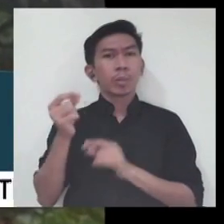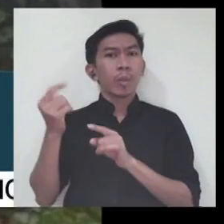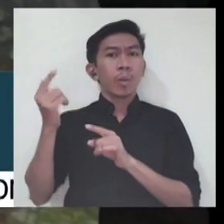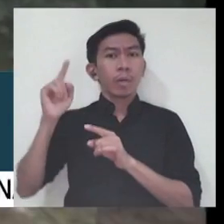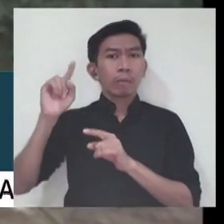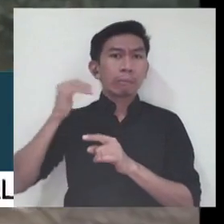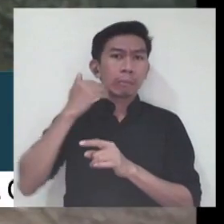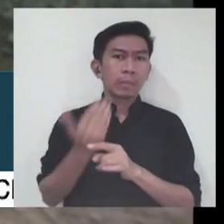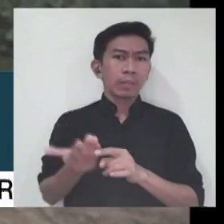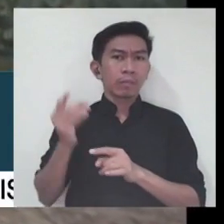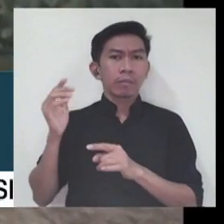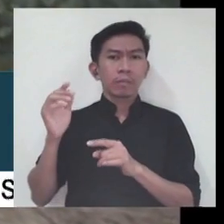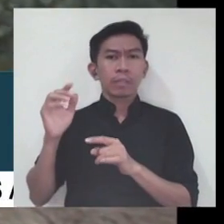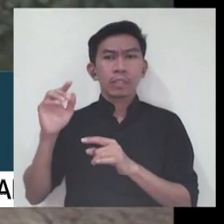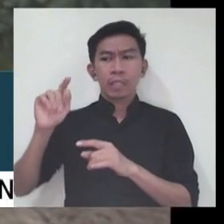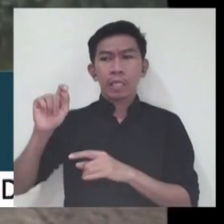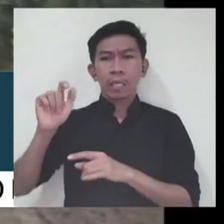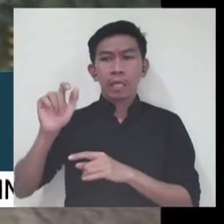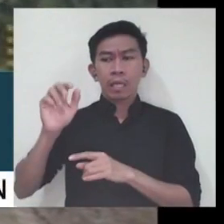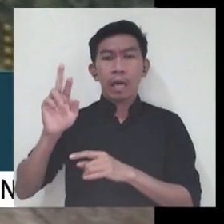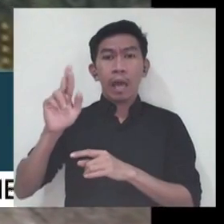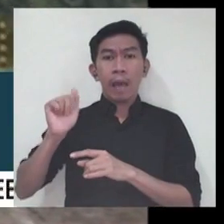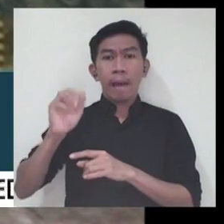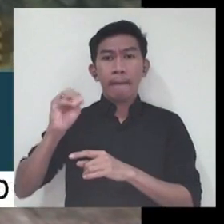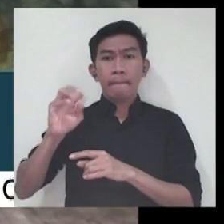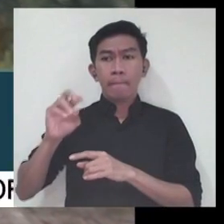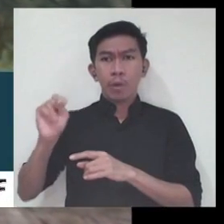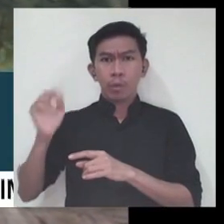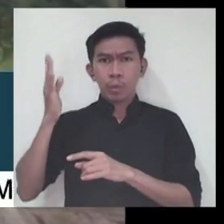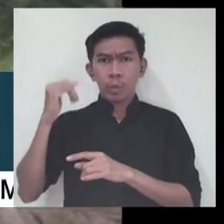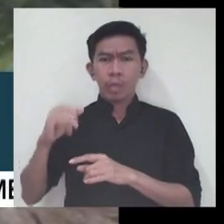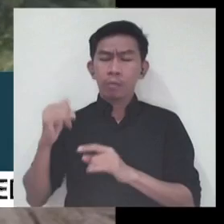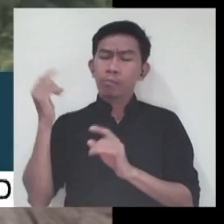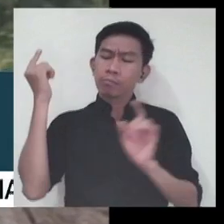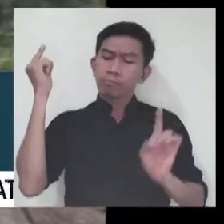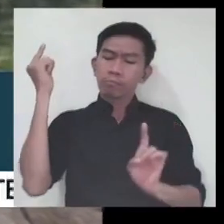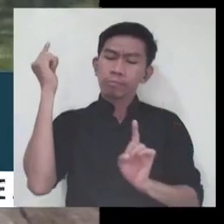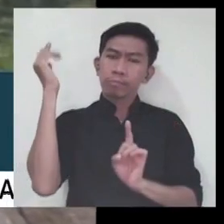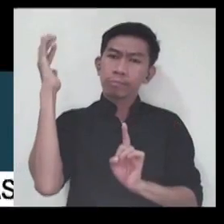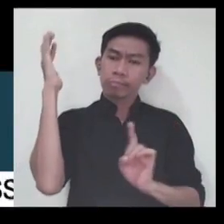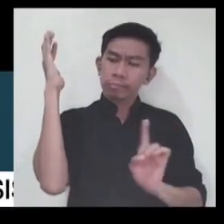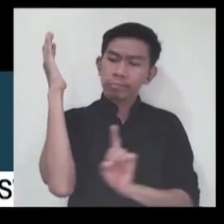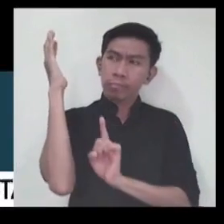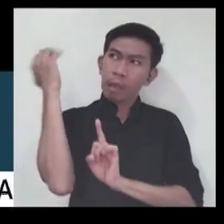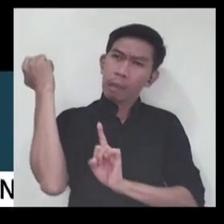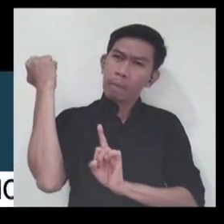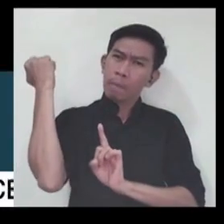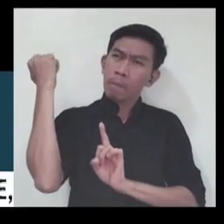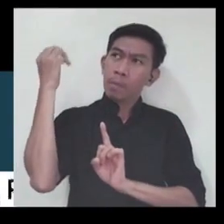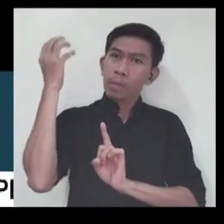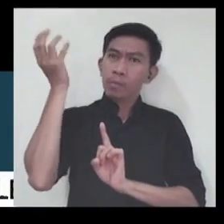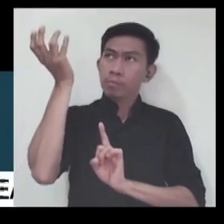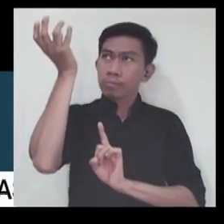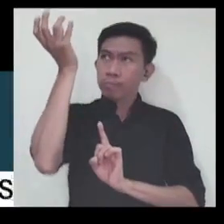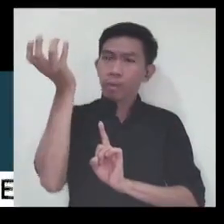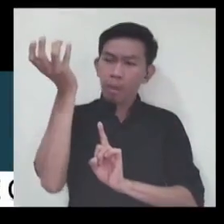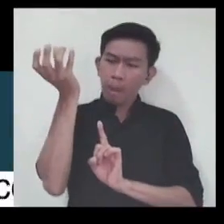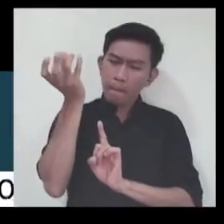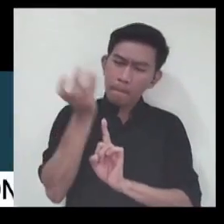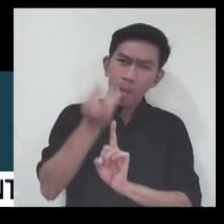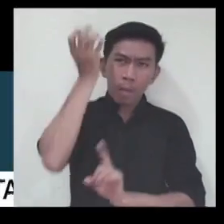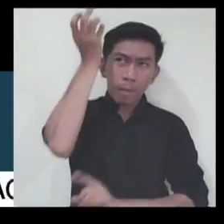hit by a toppled coconut tree during the onslaught of Super Typhoon Egay. Over in Nueva